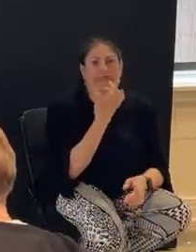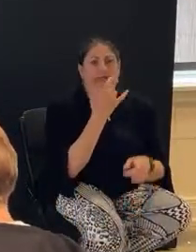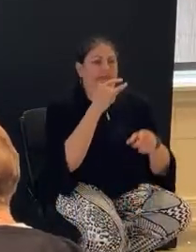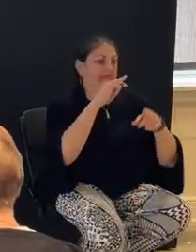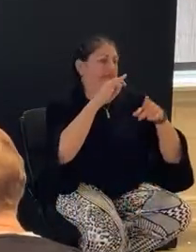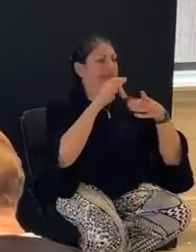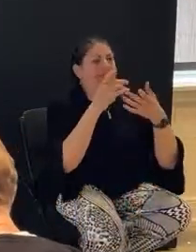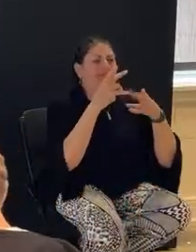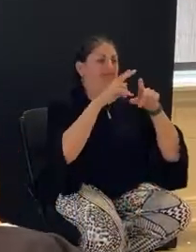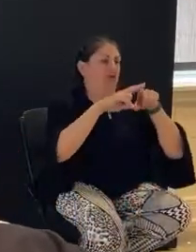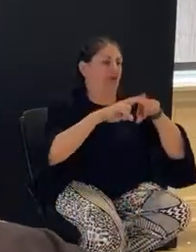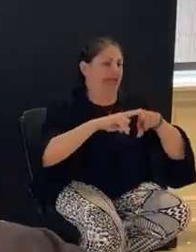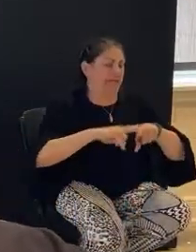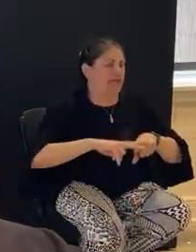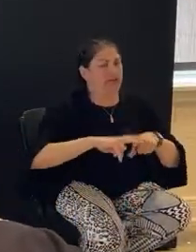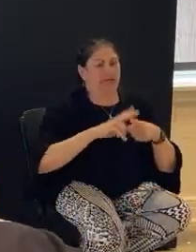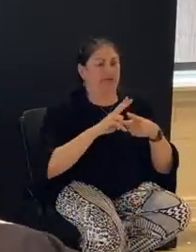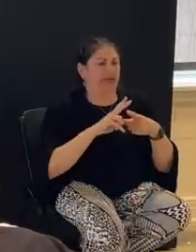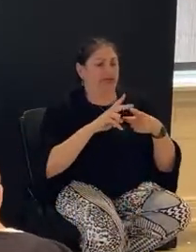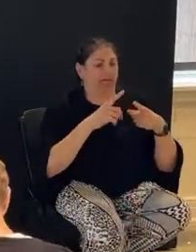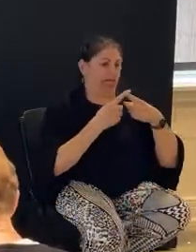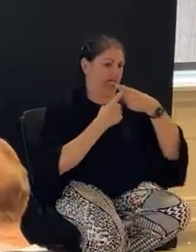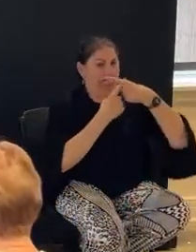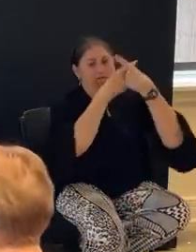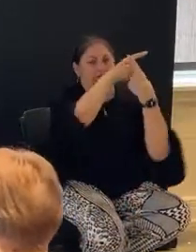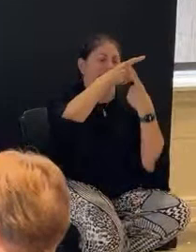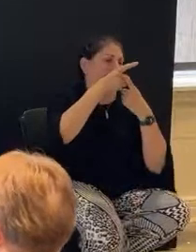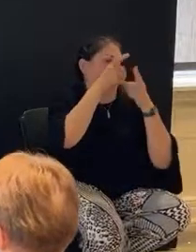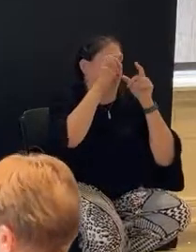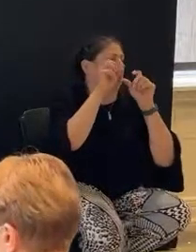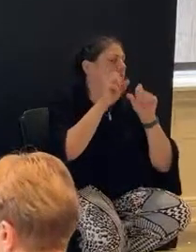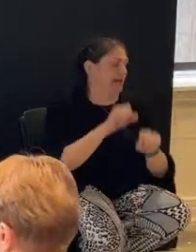jargon-ishness that can make it a little difficult, but